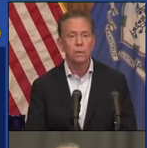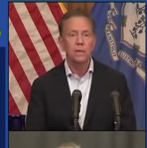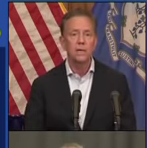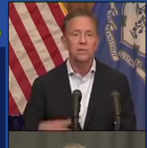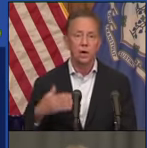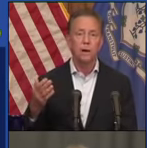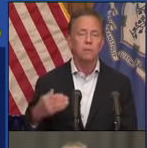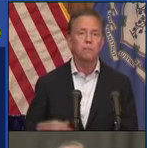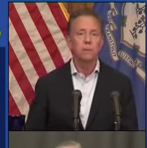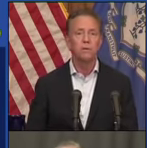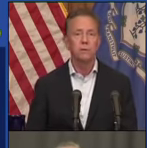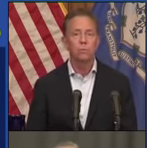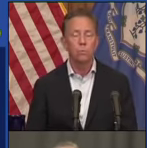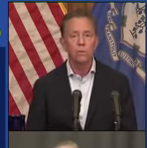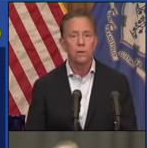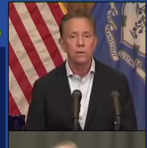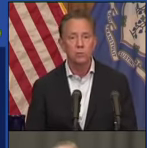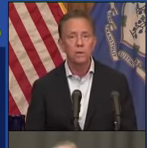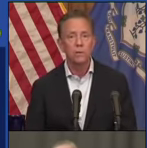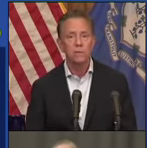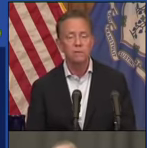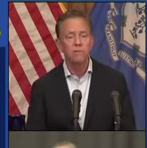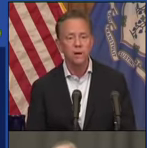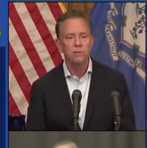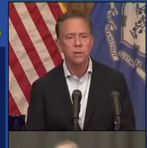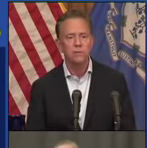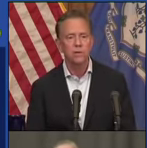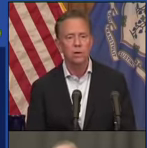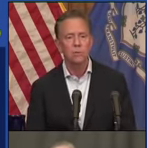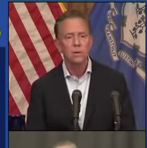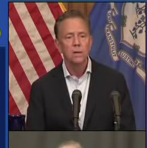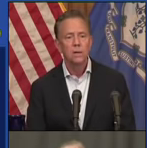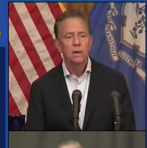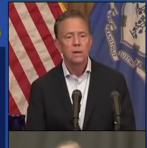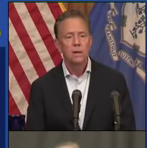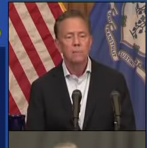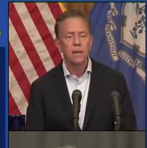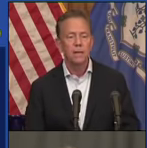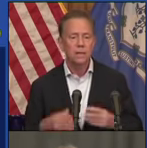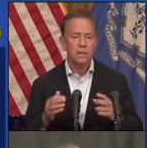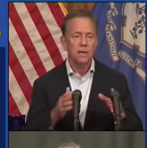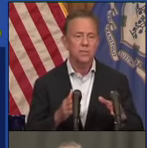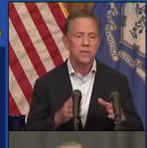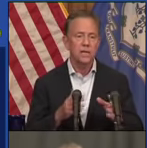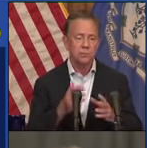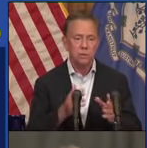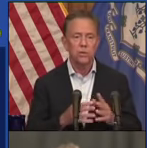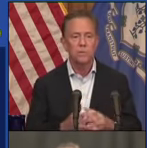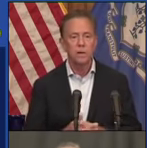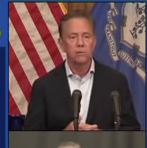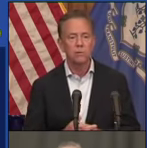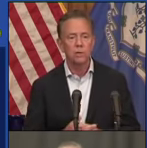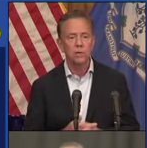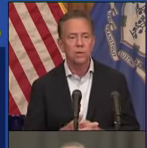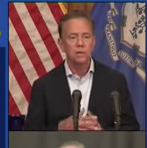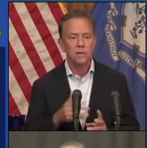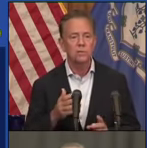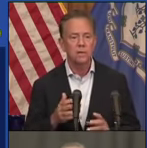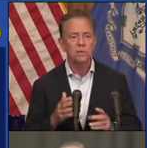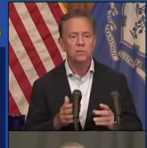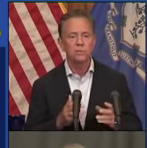poorly is up compared to one week, three weeks, and five weeks ago. Mainly a lot of states. We talked about Arizona